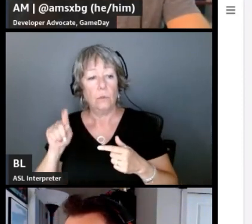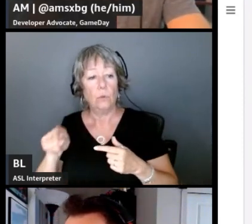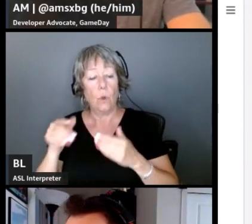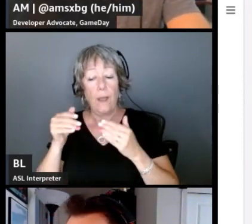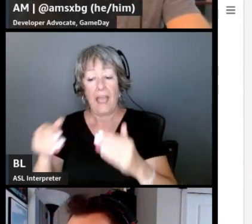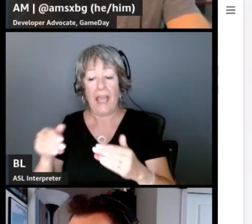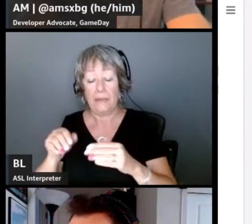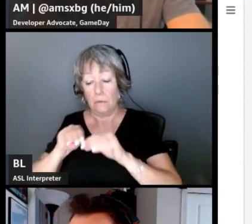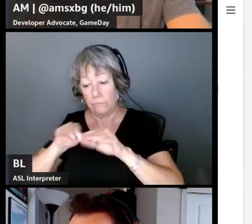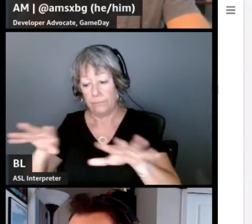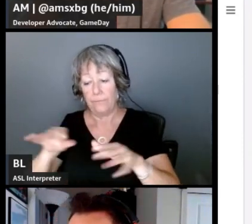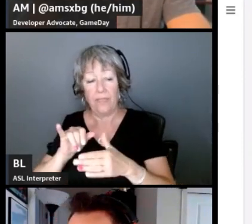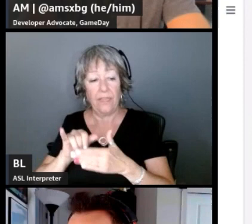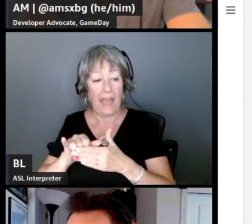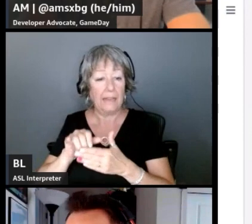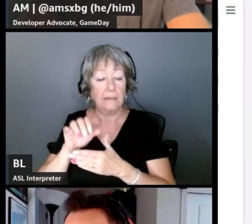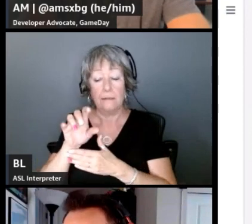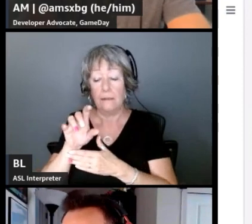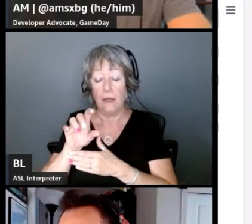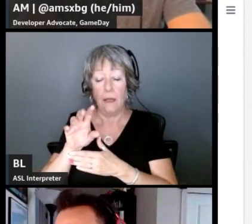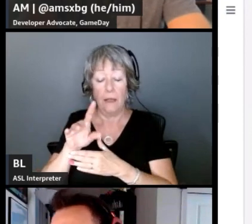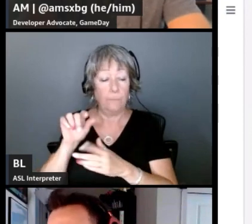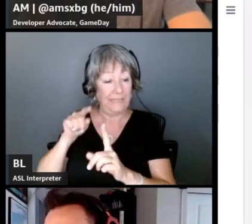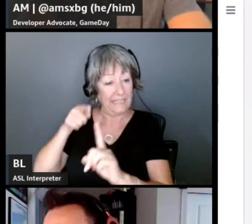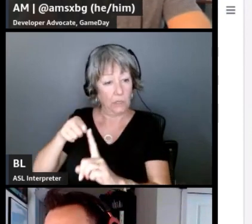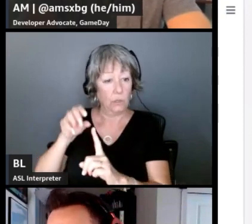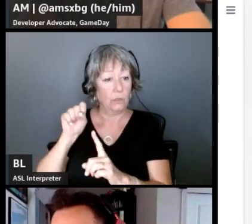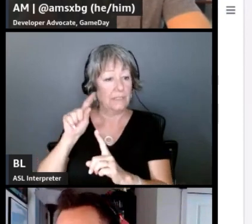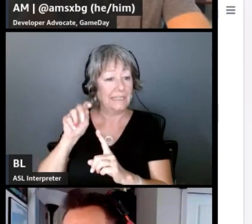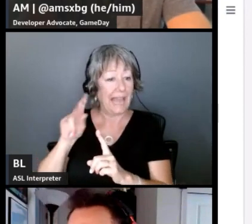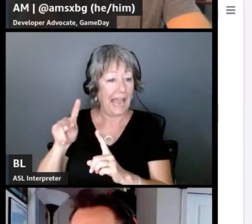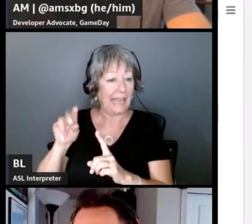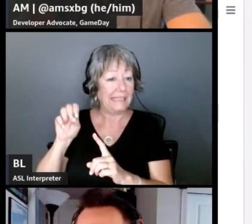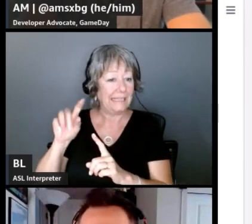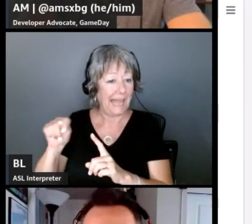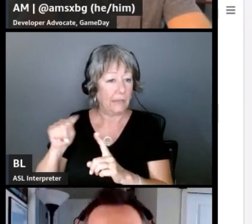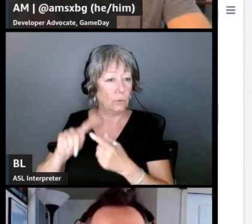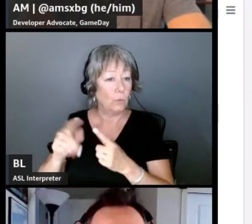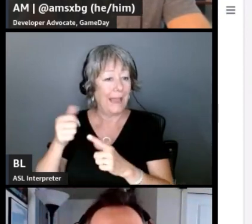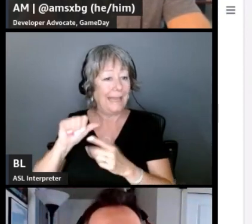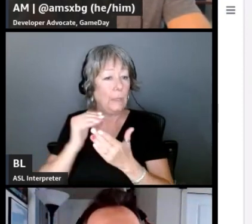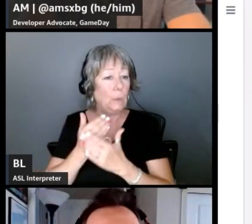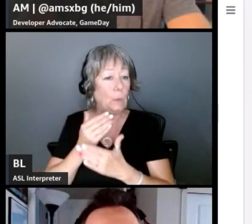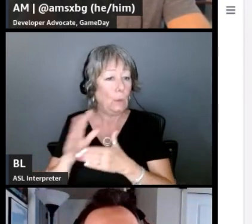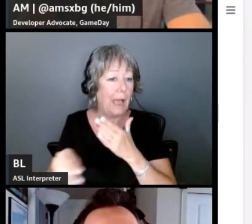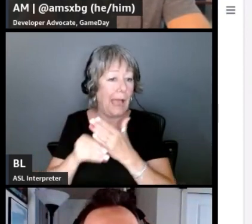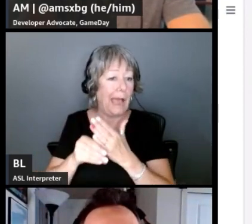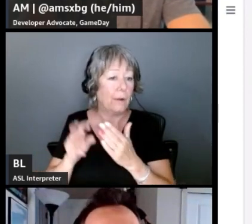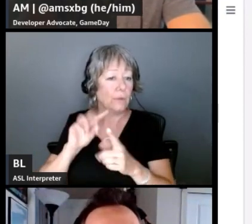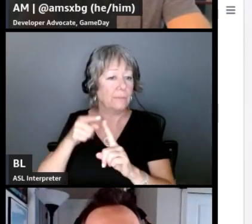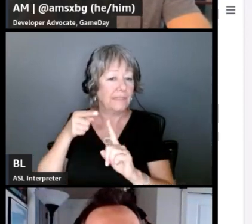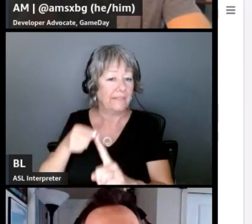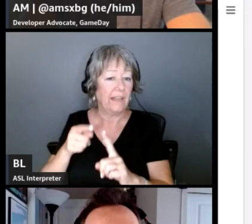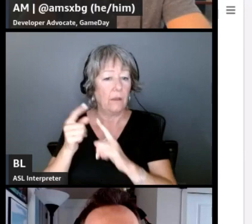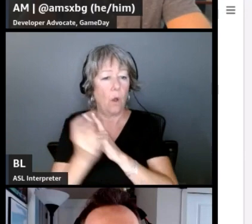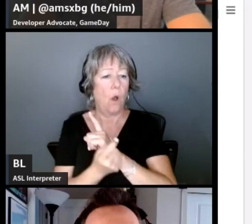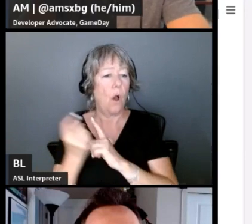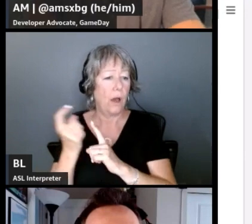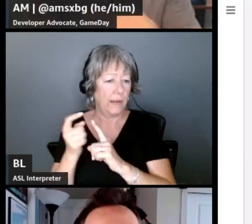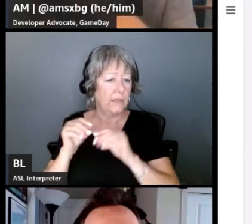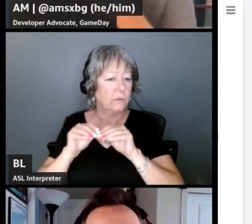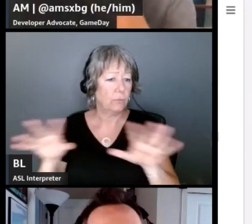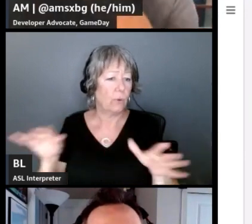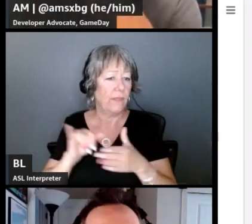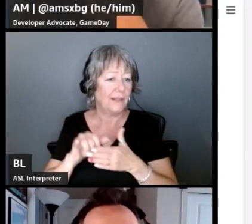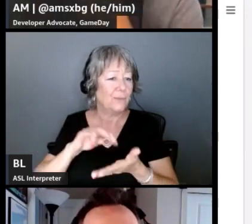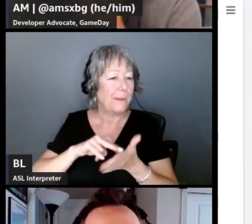StackSet configuration directly to this account without me having to go manually and do all of that, right? And that's what automatic deployment or auto deploy